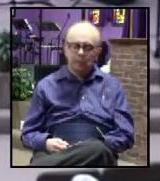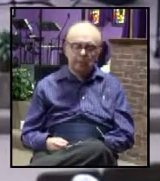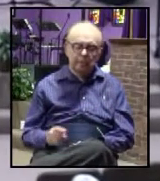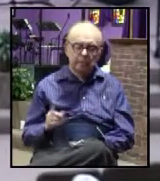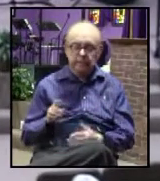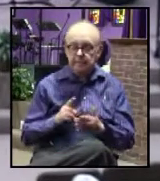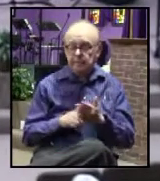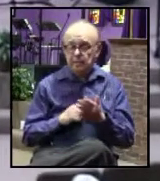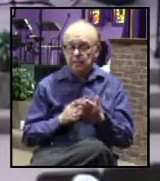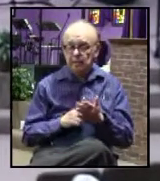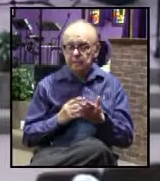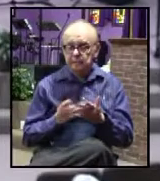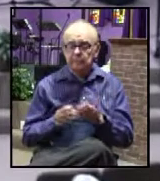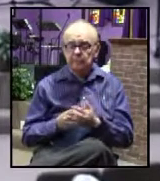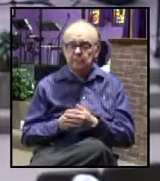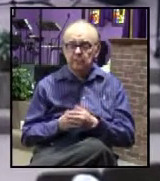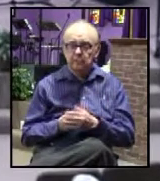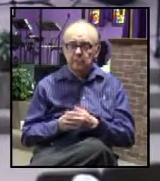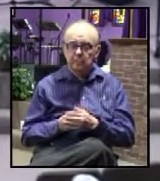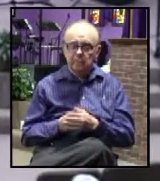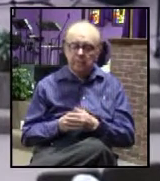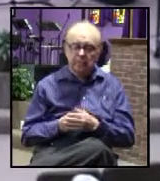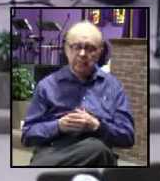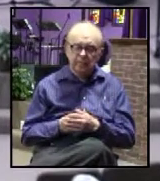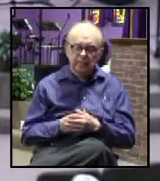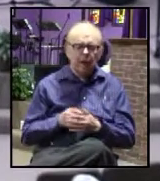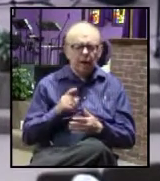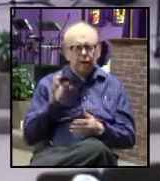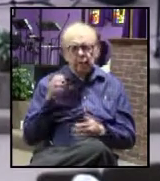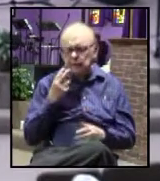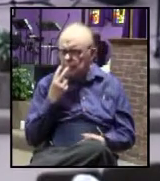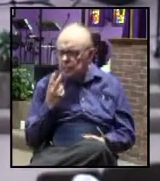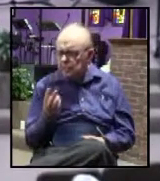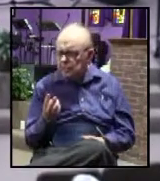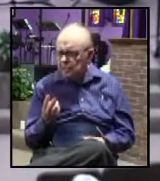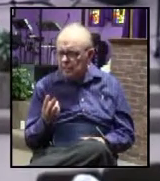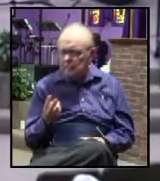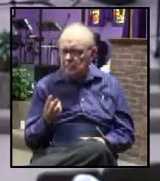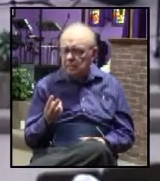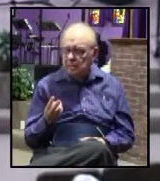And sometimes, you ever looked